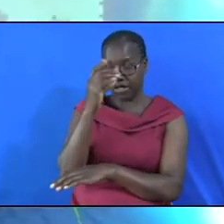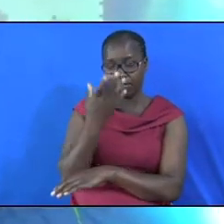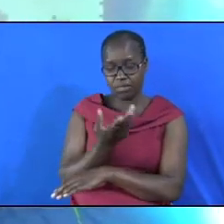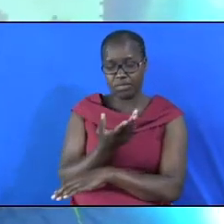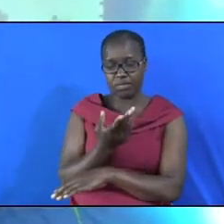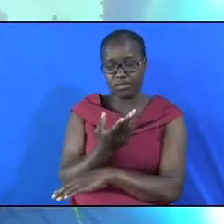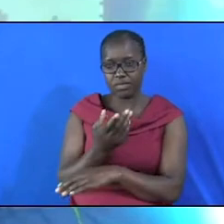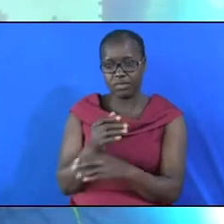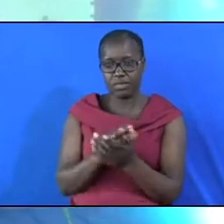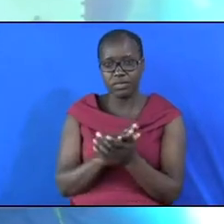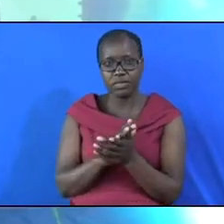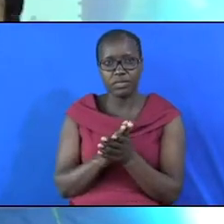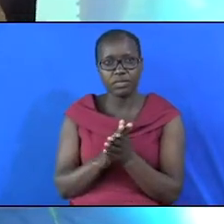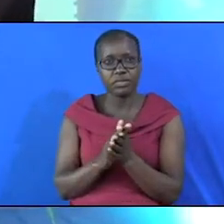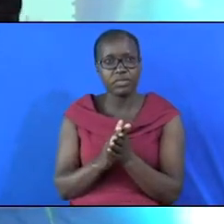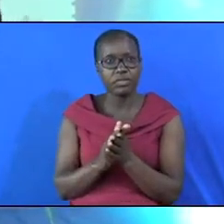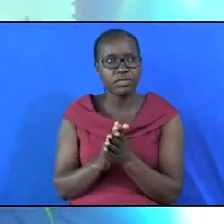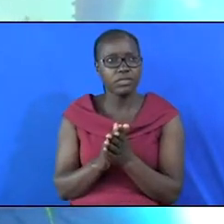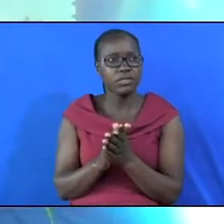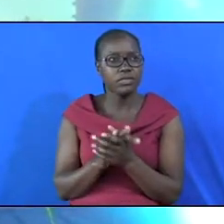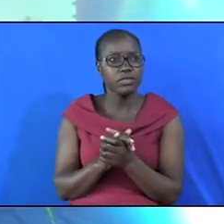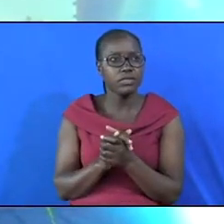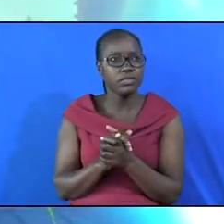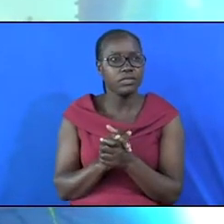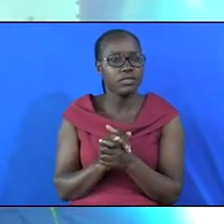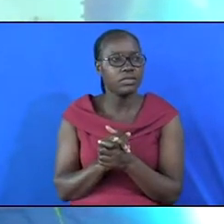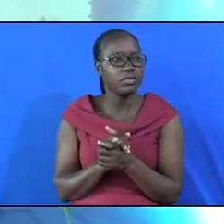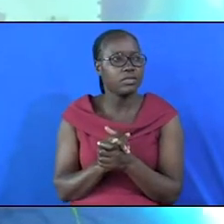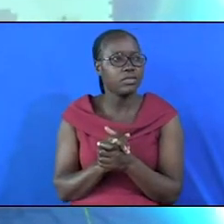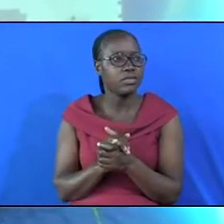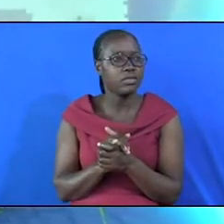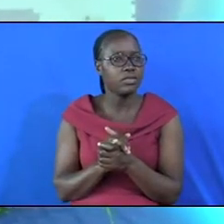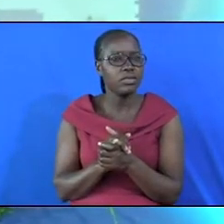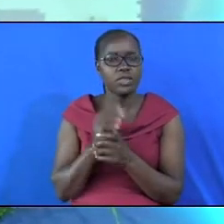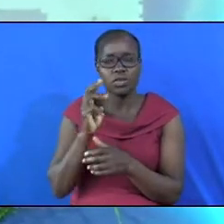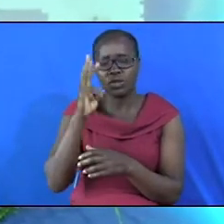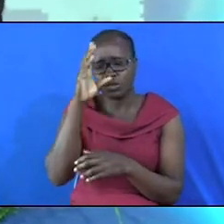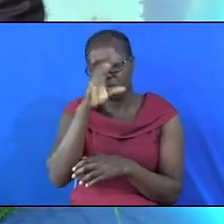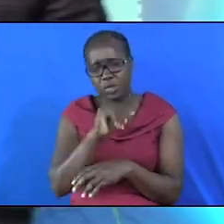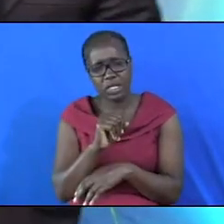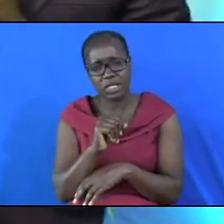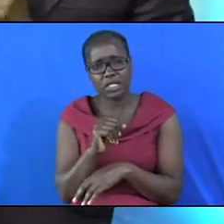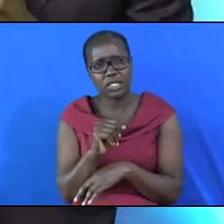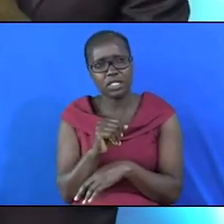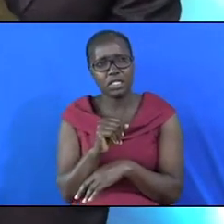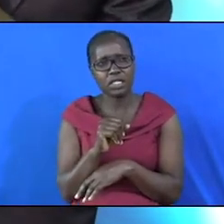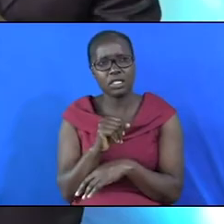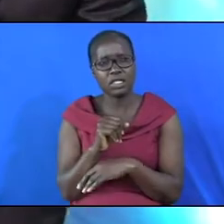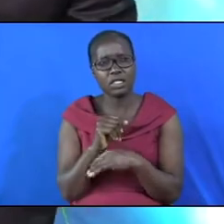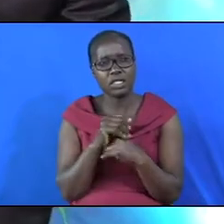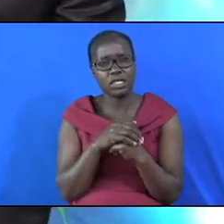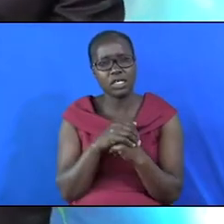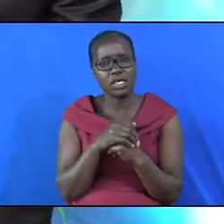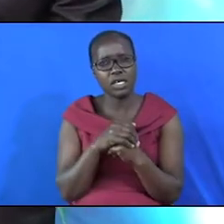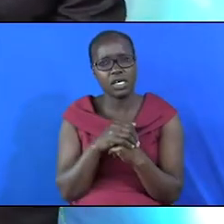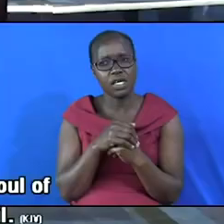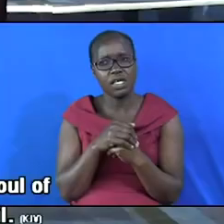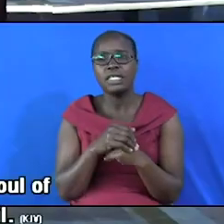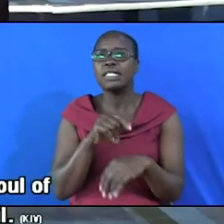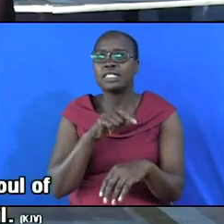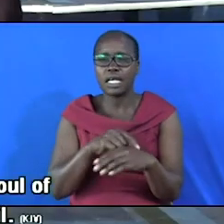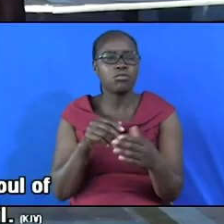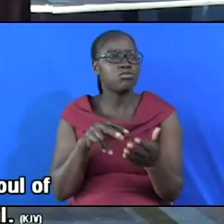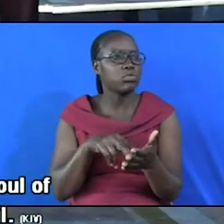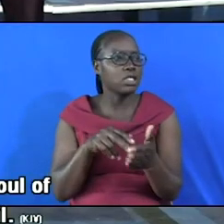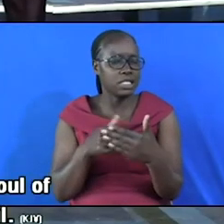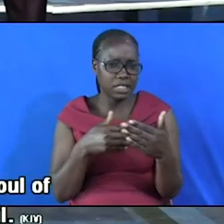Are you with me? If you're with me, say amen. Will you be missed? He says that, you see, when you study, you realize